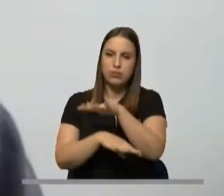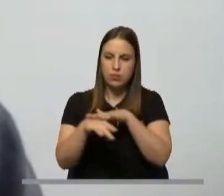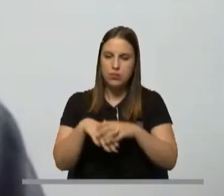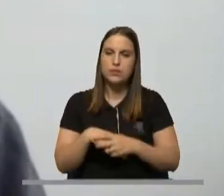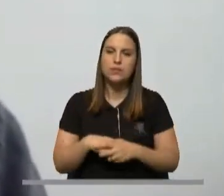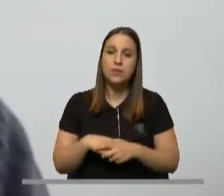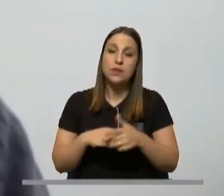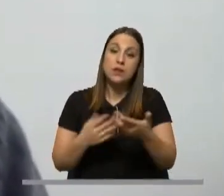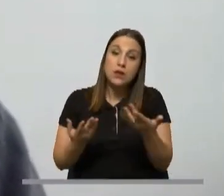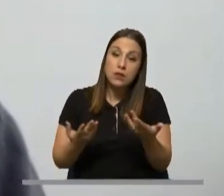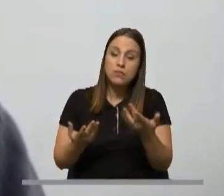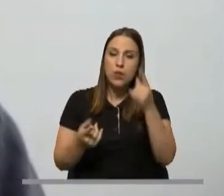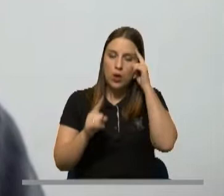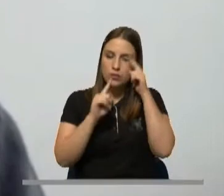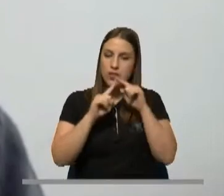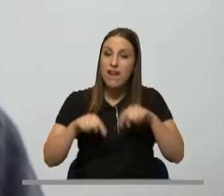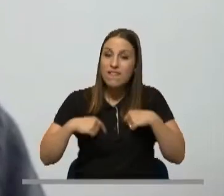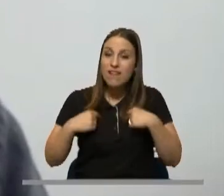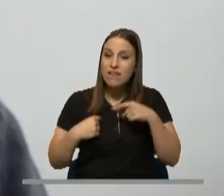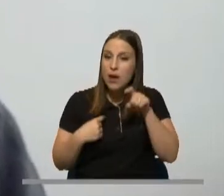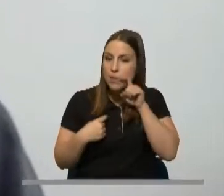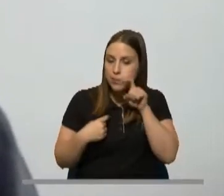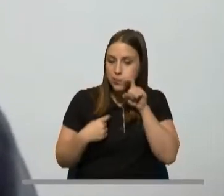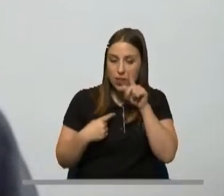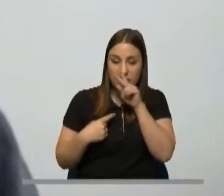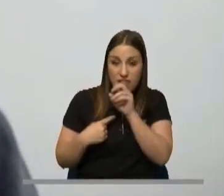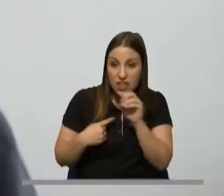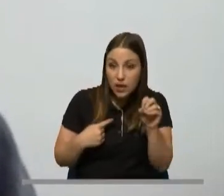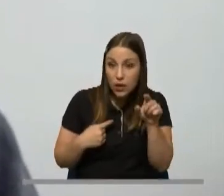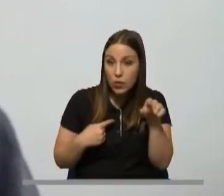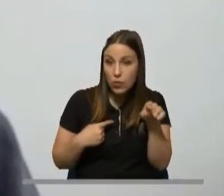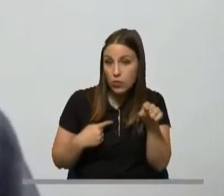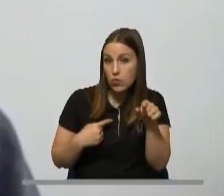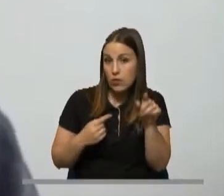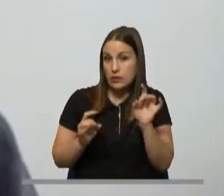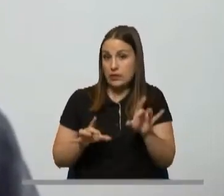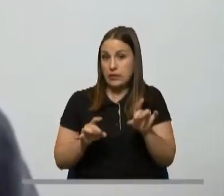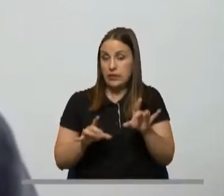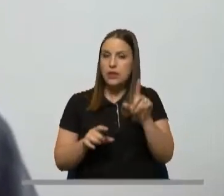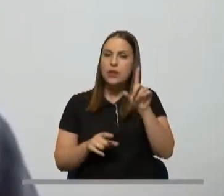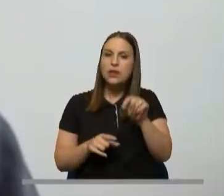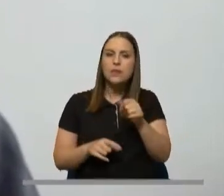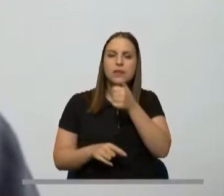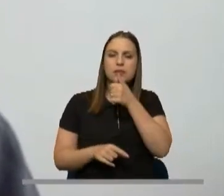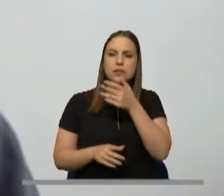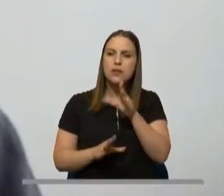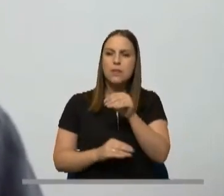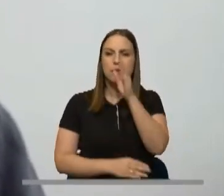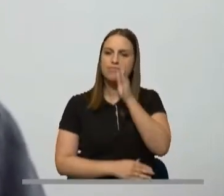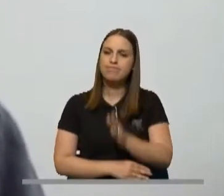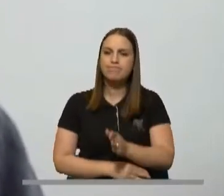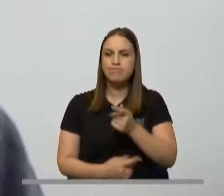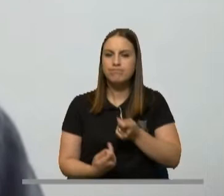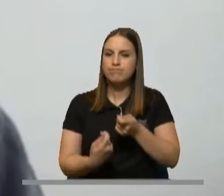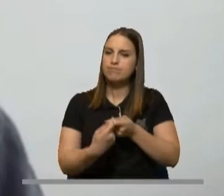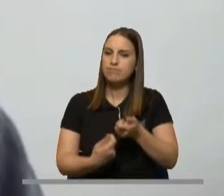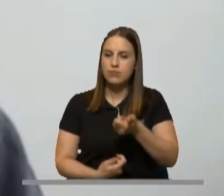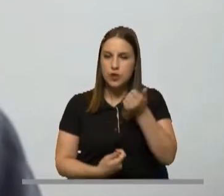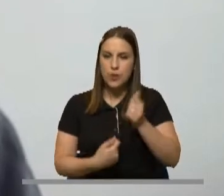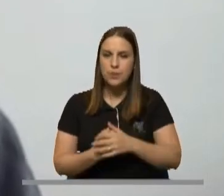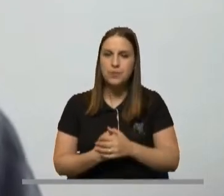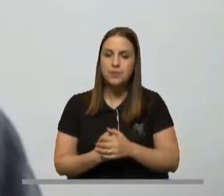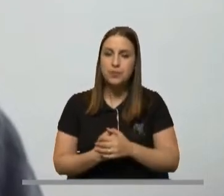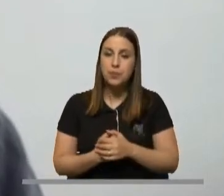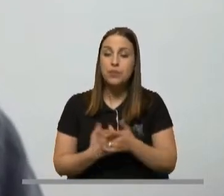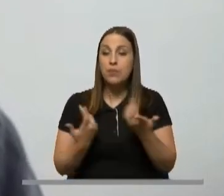to protect ourselves from error and to make the right decision more likely. The algorithmization